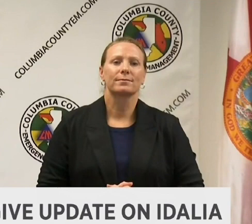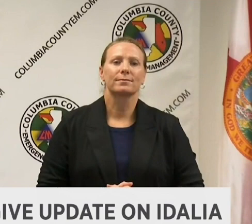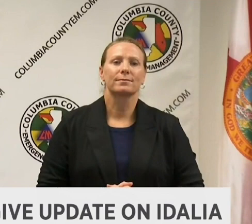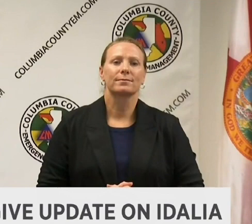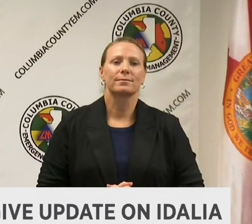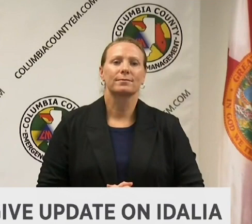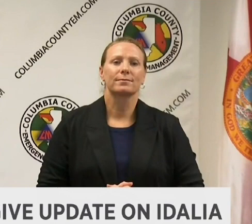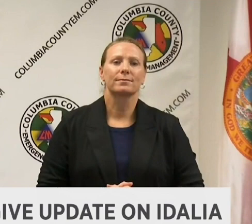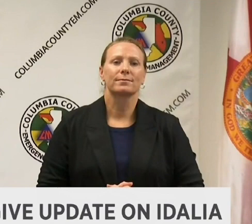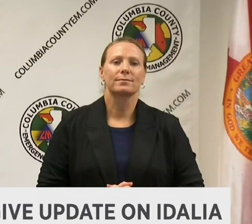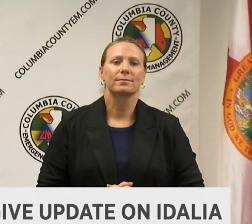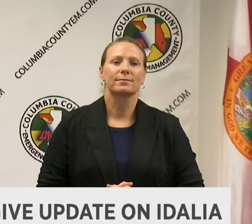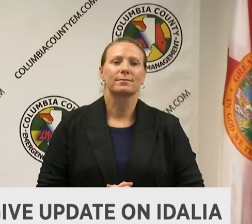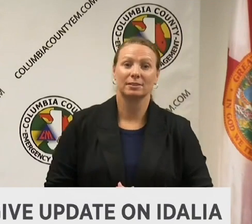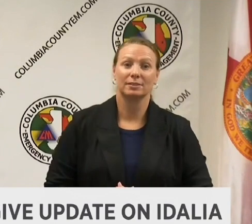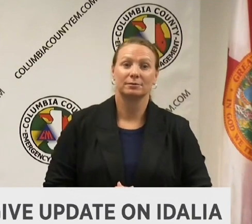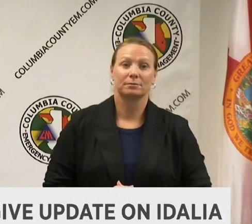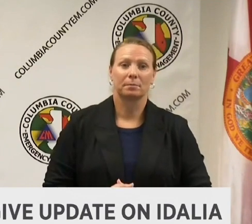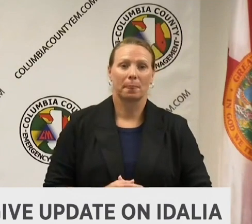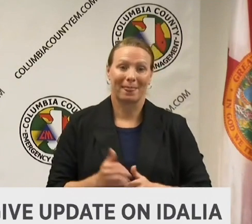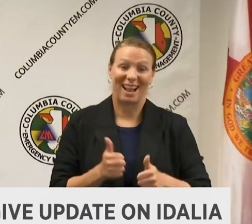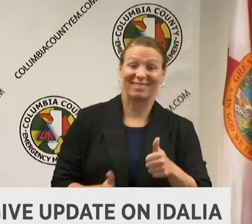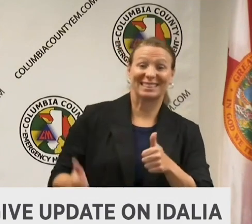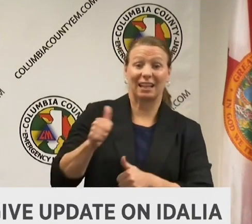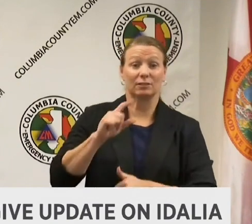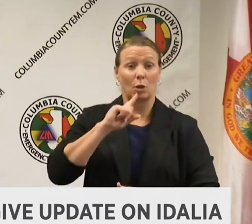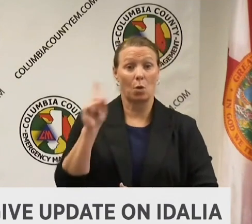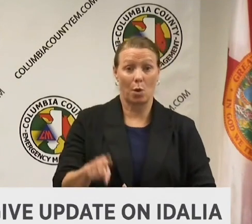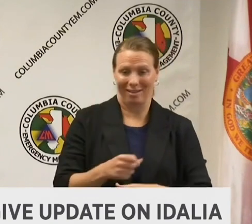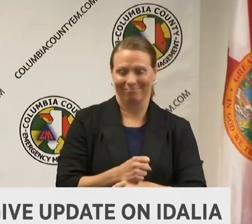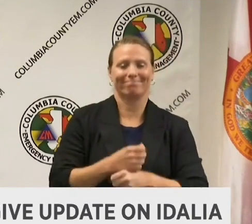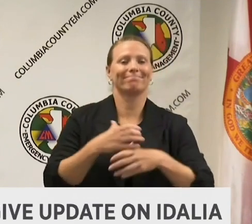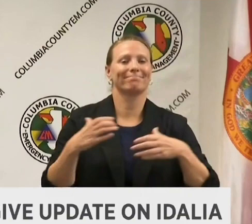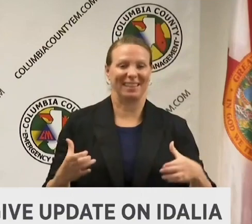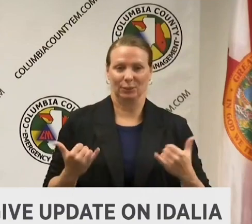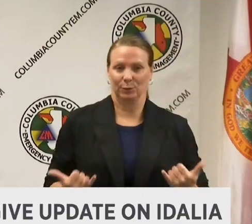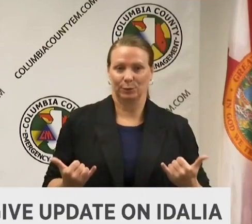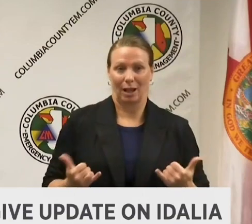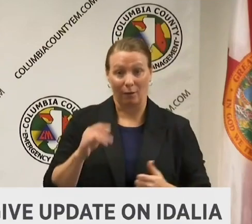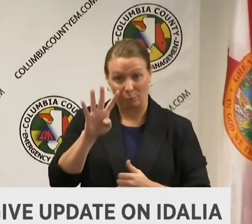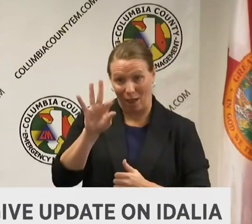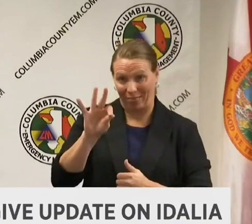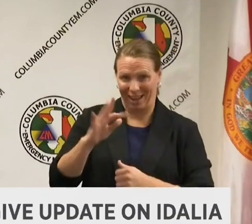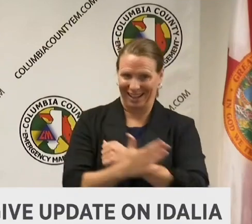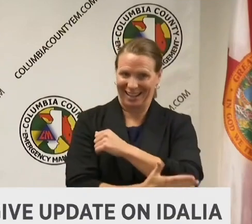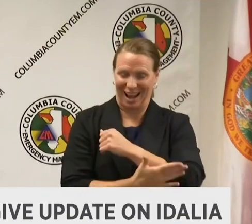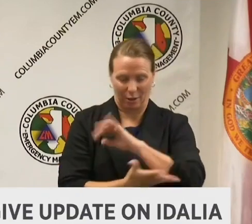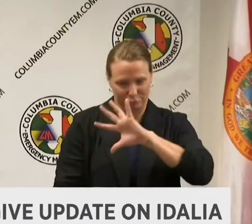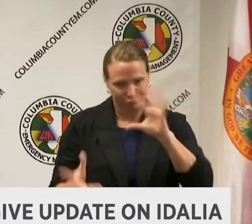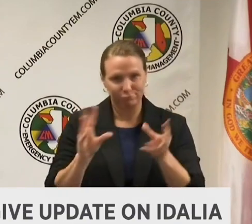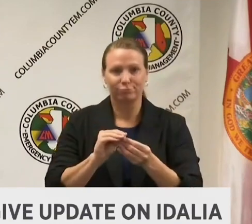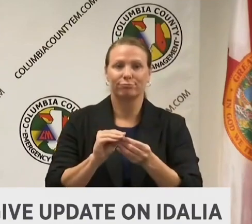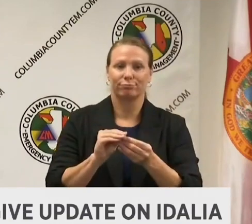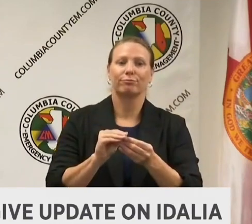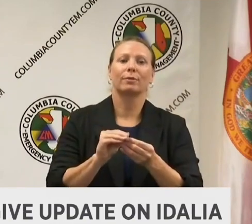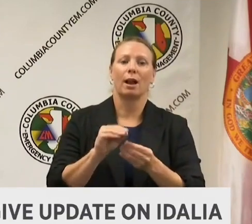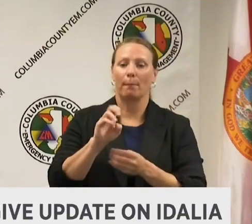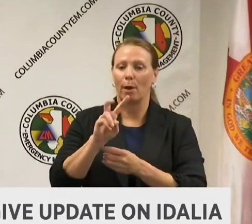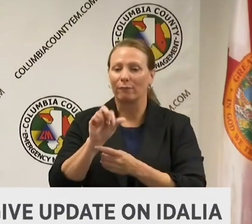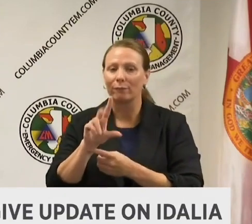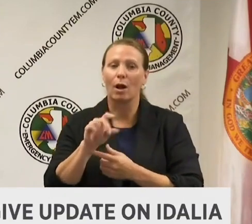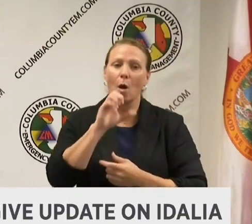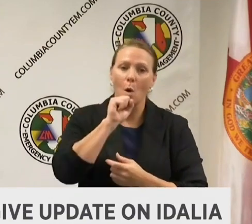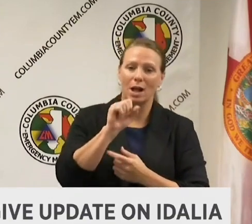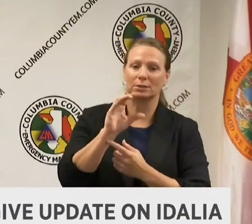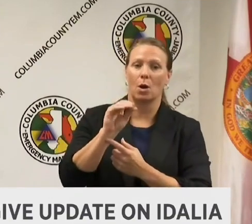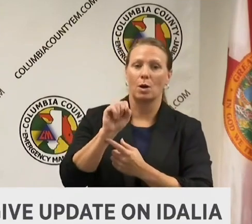have expanded our executive order this morning. We now have 49 counties total. We've added Brevard, Orange, and Osceola counties,